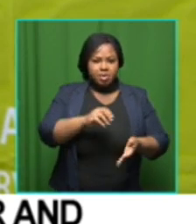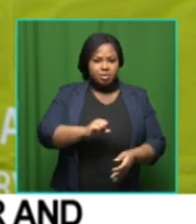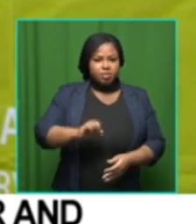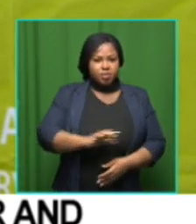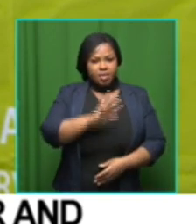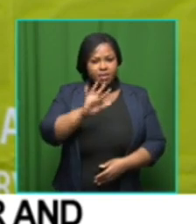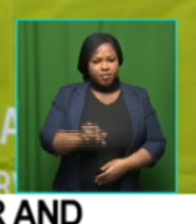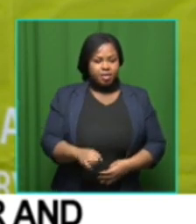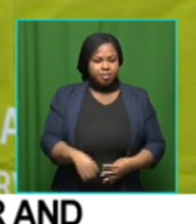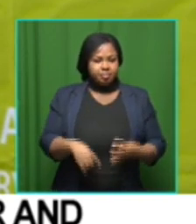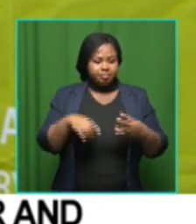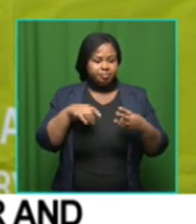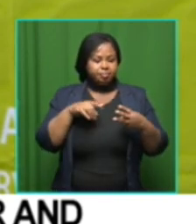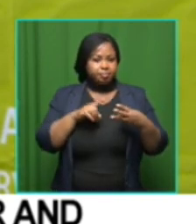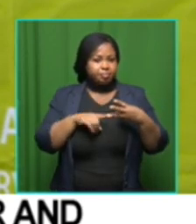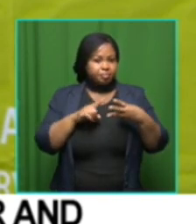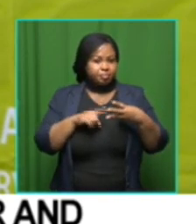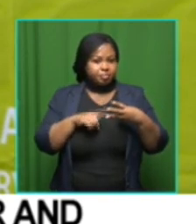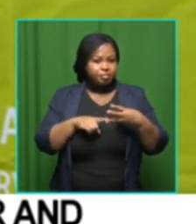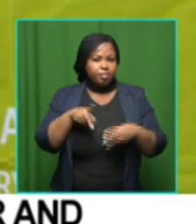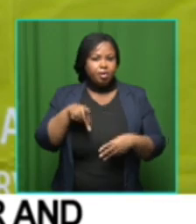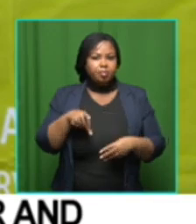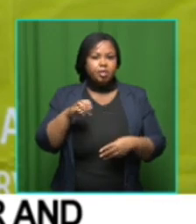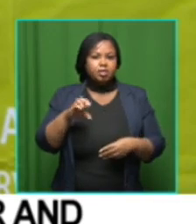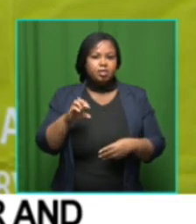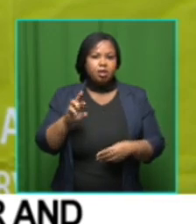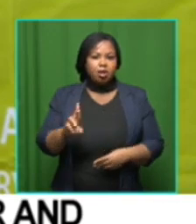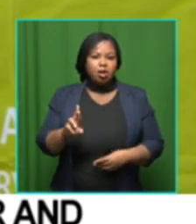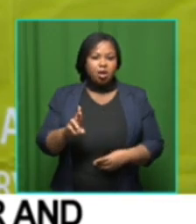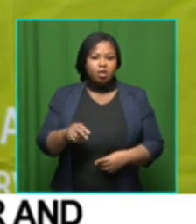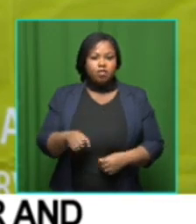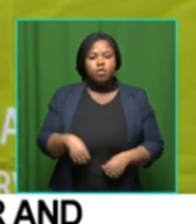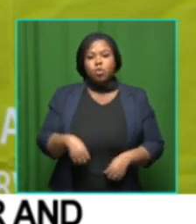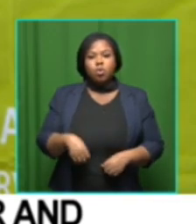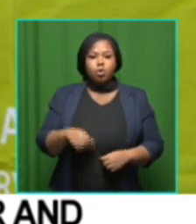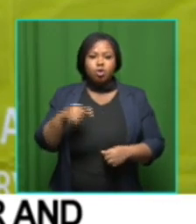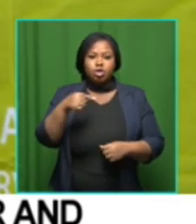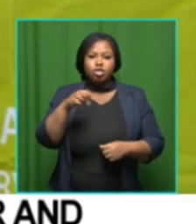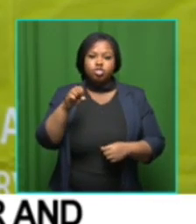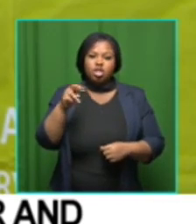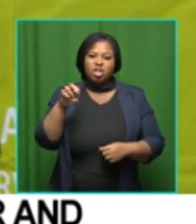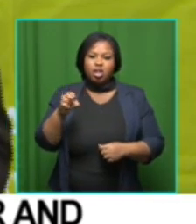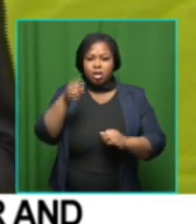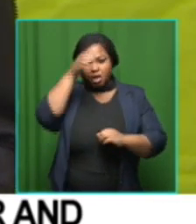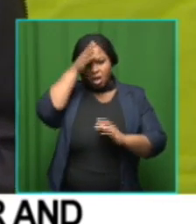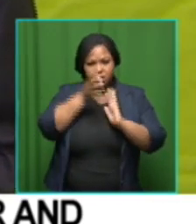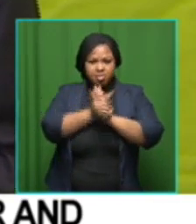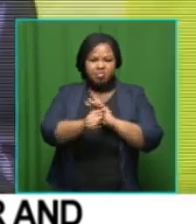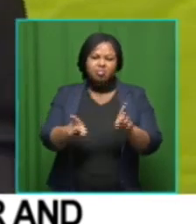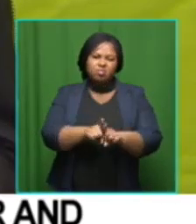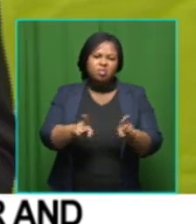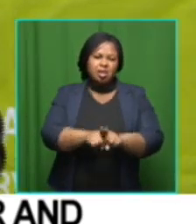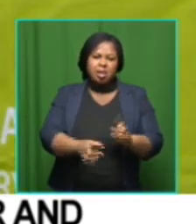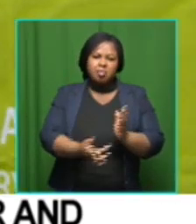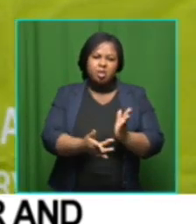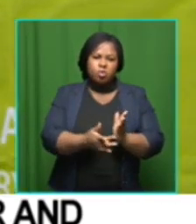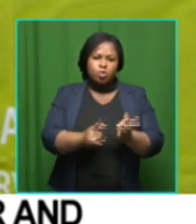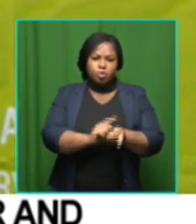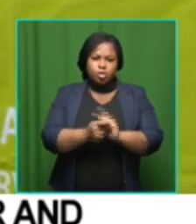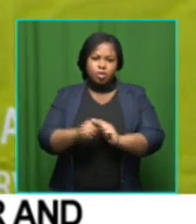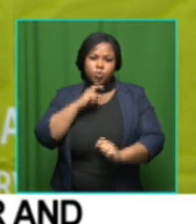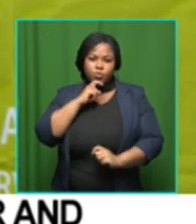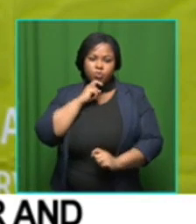The PCR, in terms of the gene expert, is actually just a conversion of the same technology which we are using